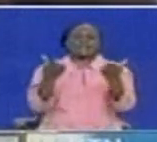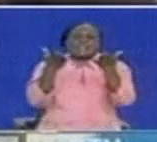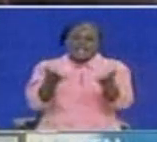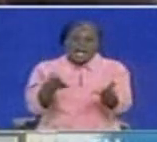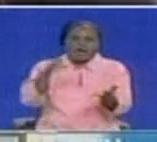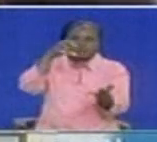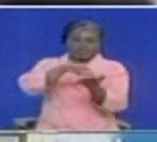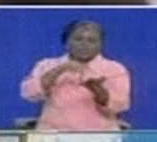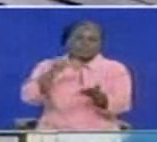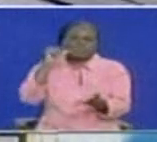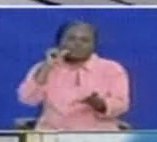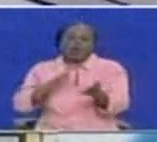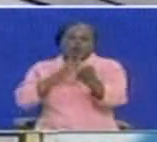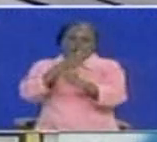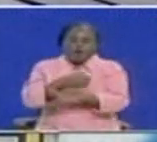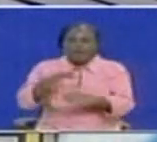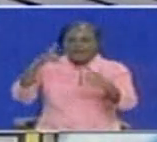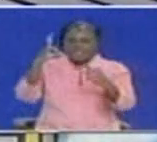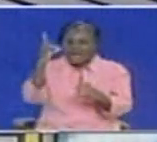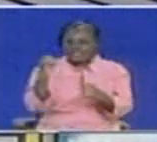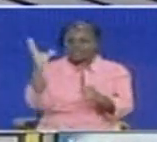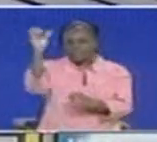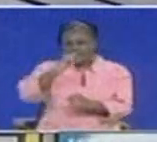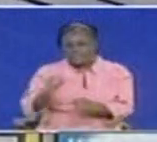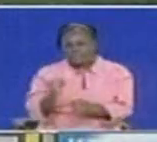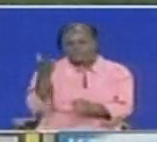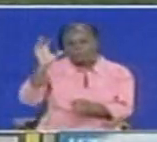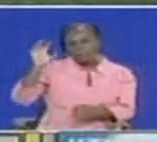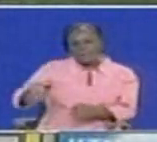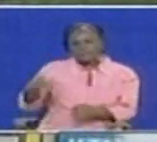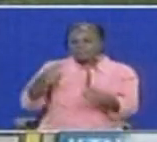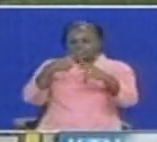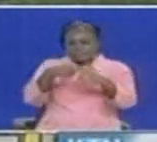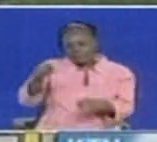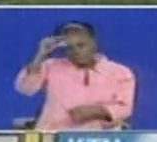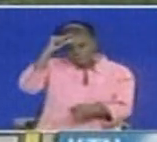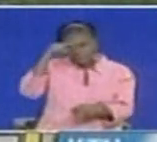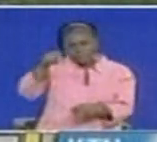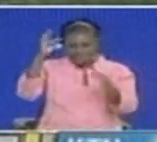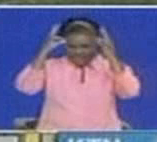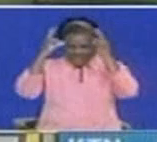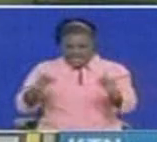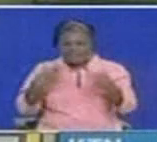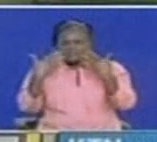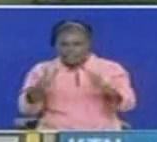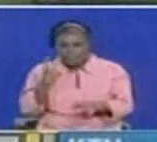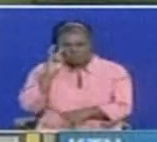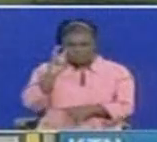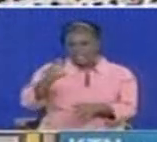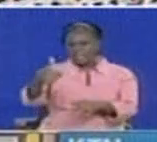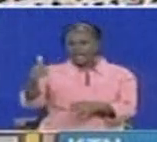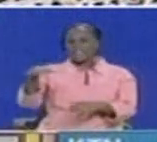United Kingdom accounts for 34% of international arrivals in favor of emerging markets. But the government seems to have made up its mind to look elsewhere for